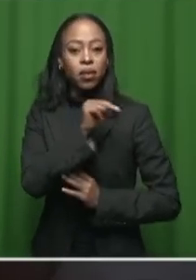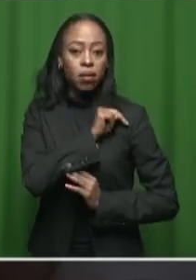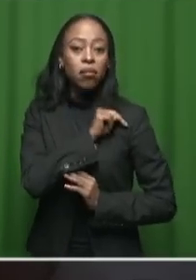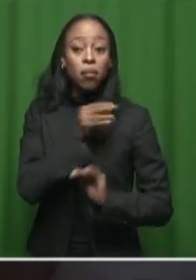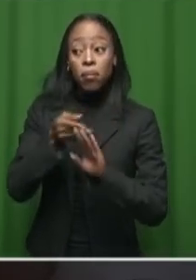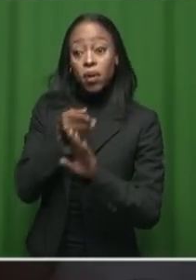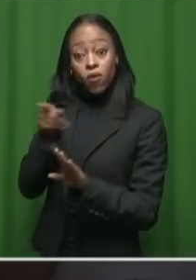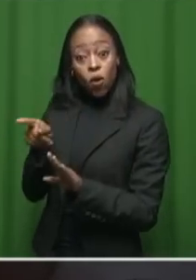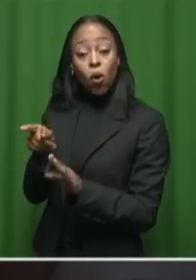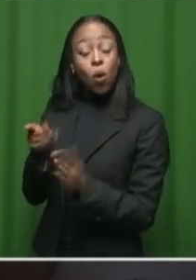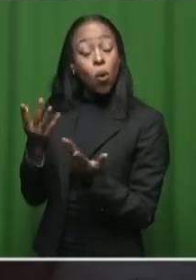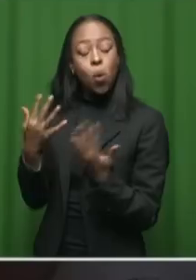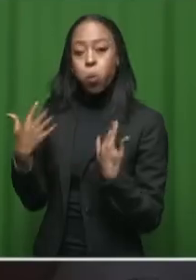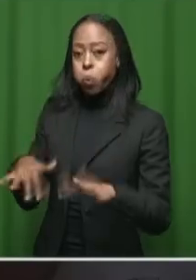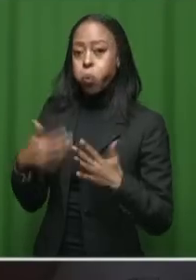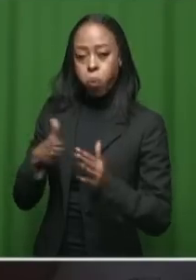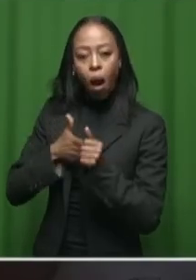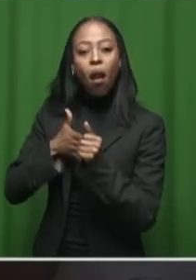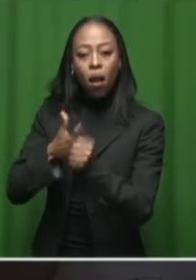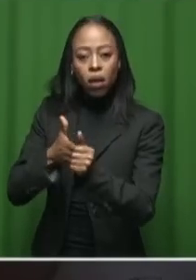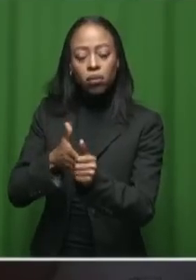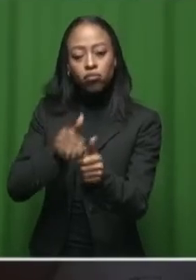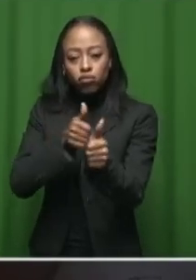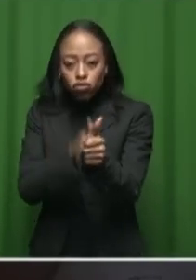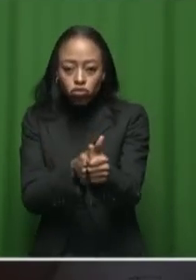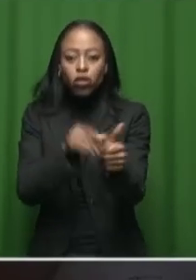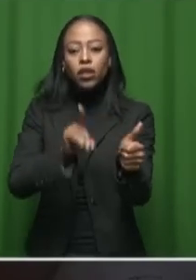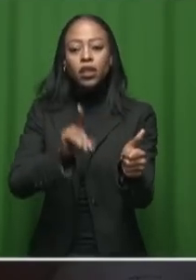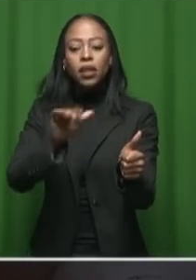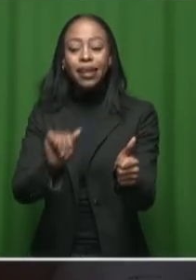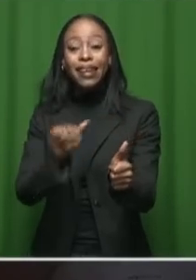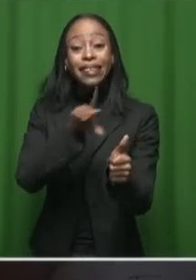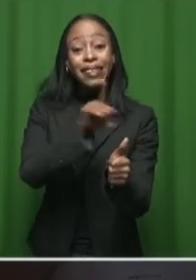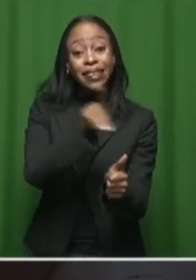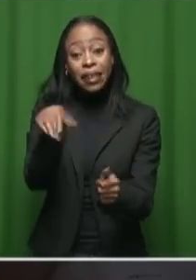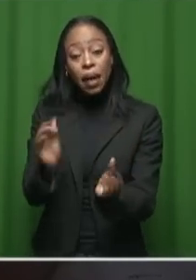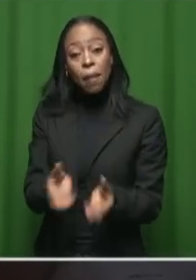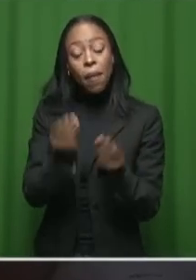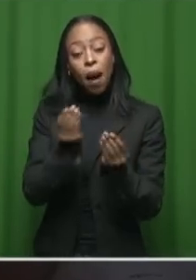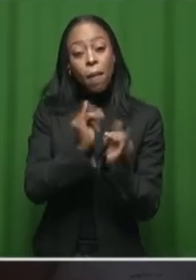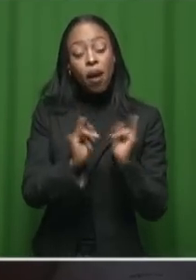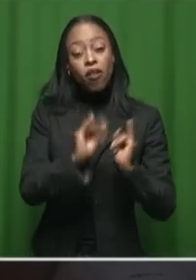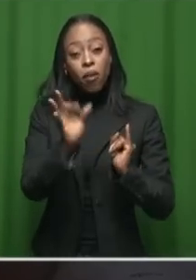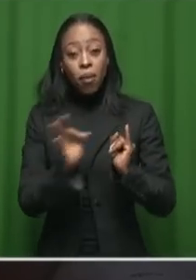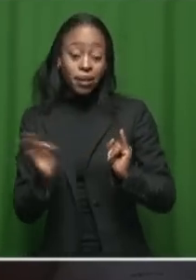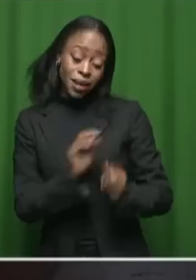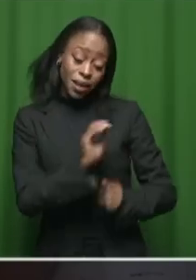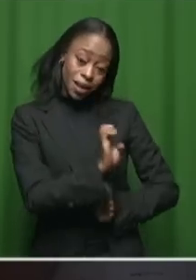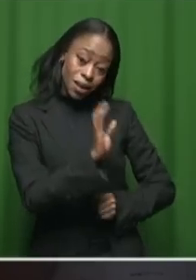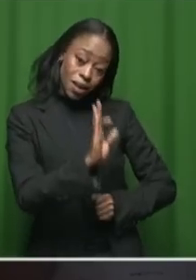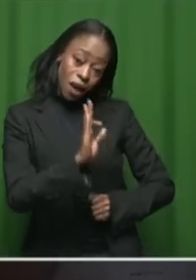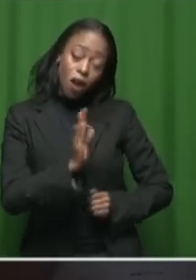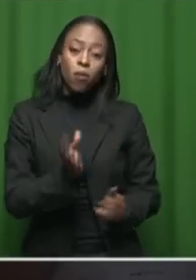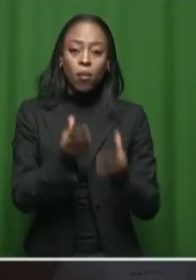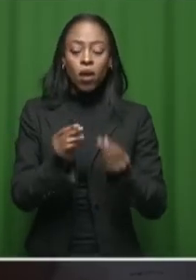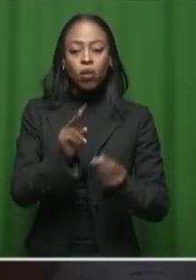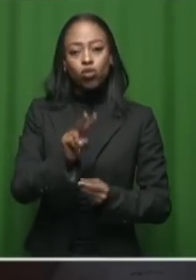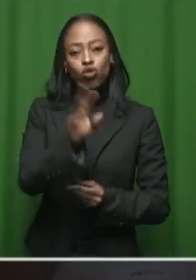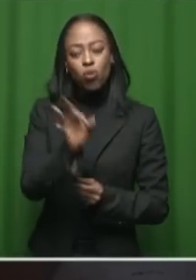stronghold of that party, closely followed by the Democratic Alliance with 11%, and the EFF 2%, and all other parties